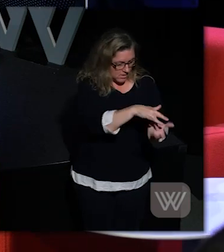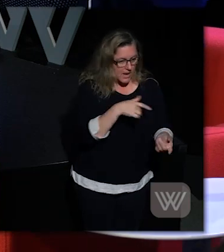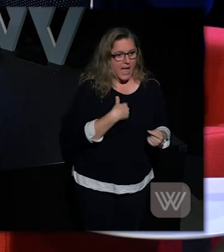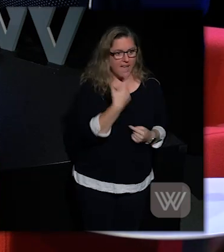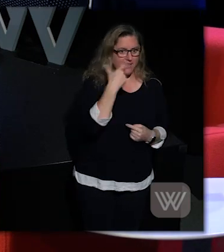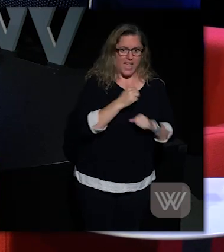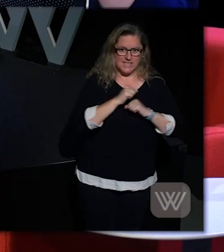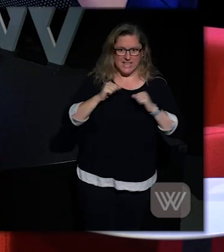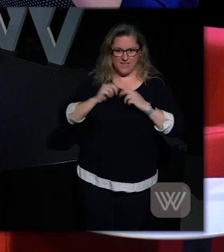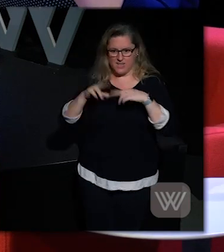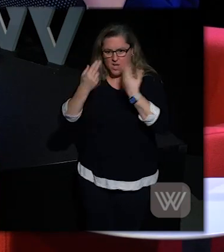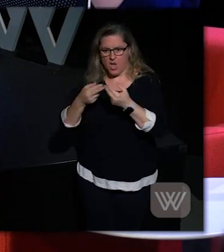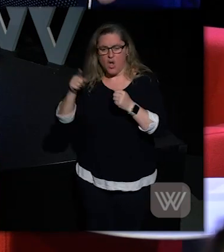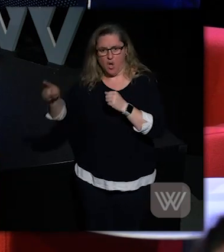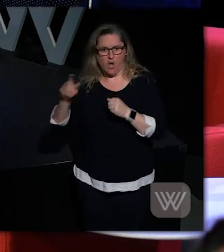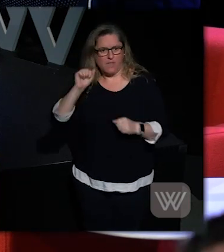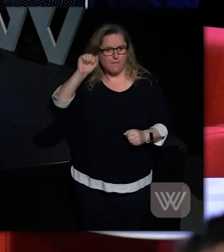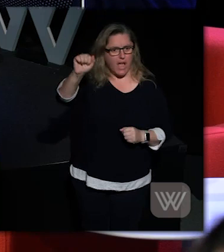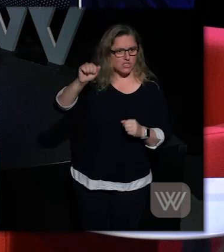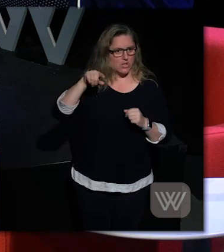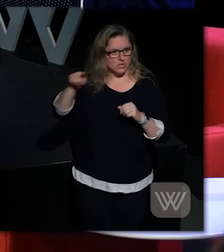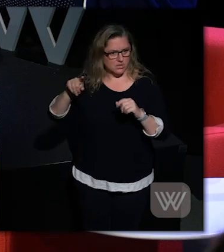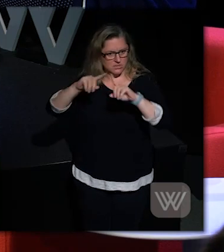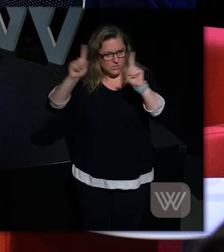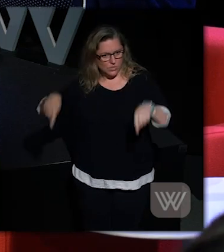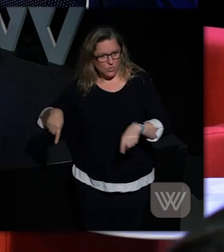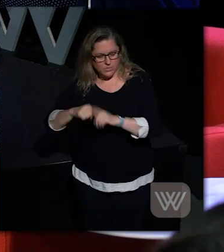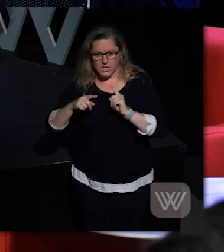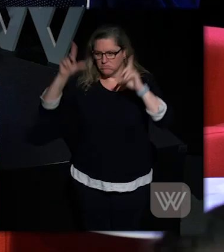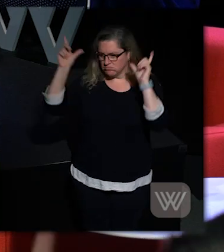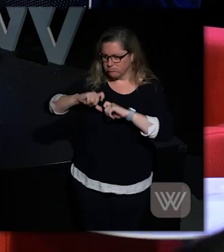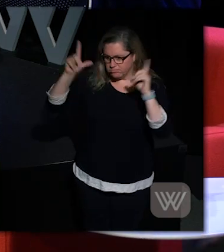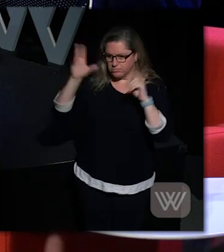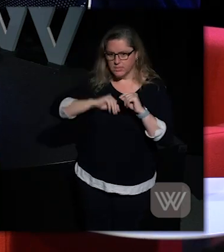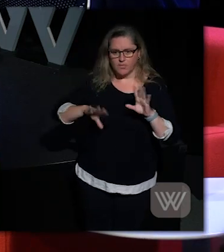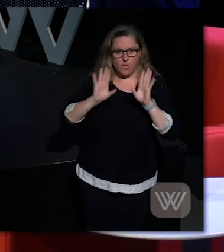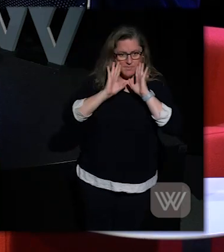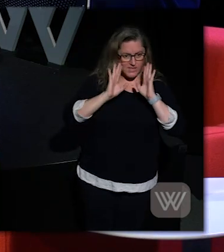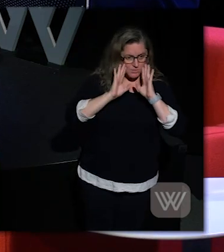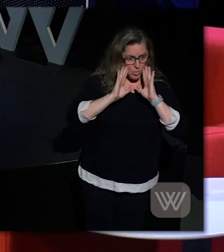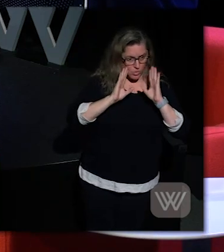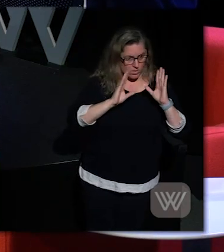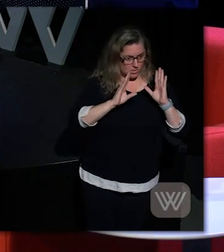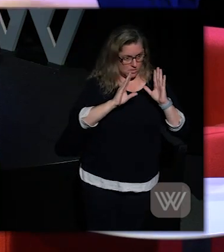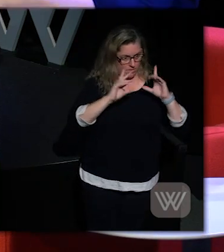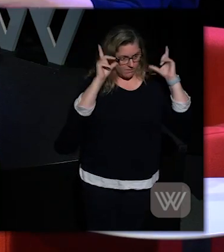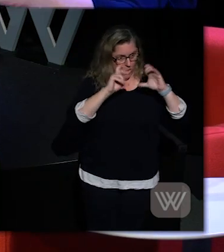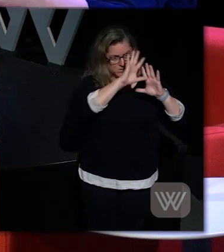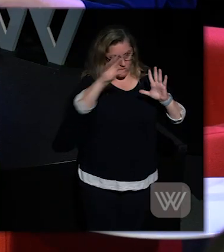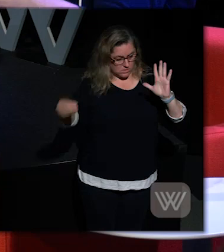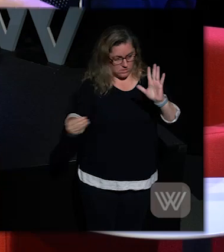this picture of our family on a fascist website. So the photo had been taken from Facebook and there was all this